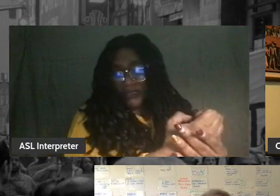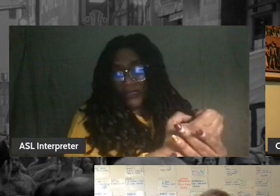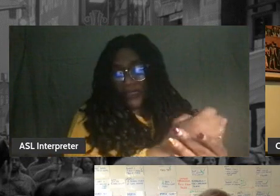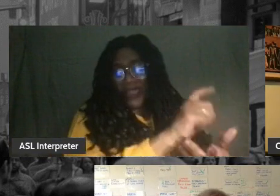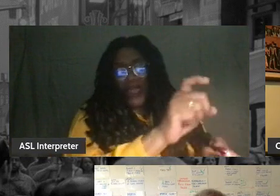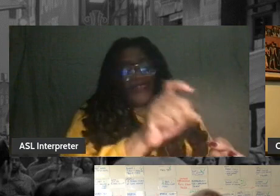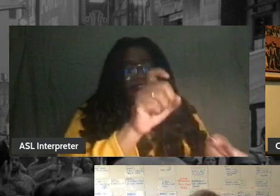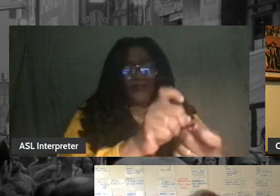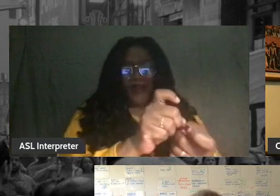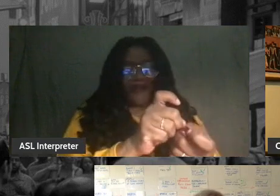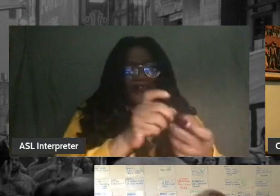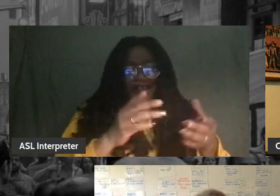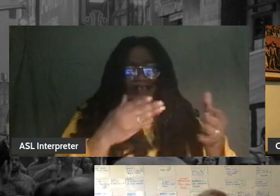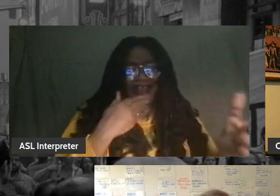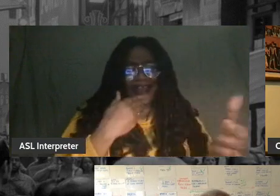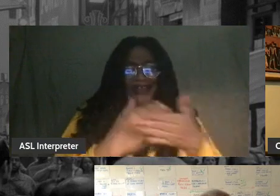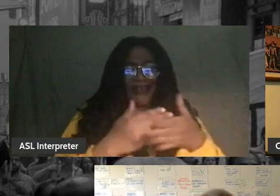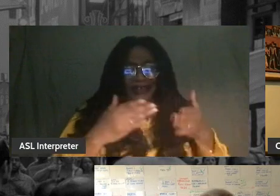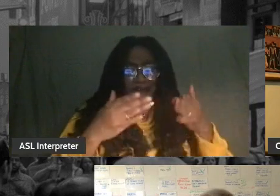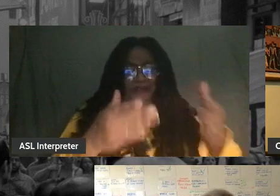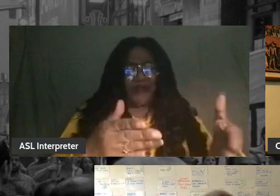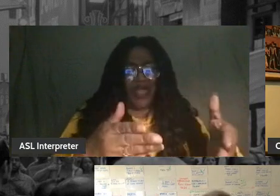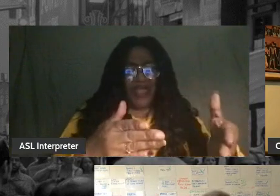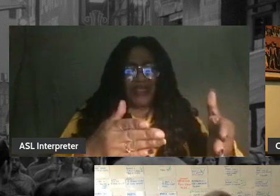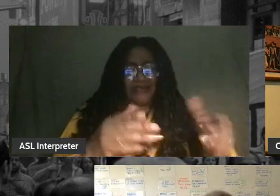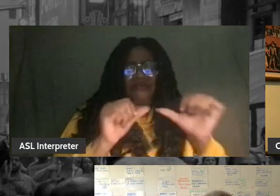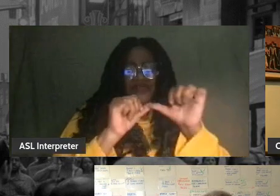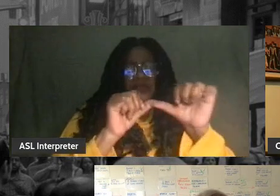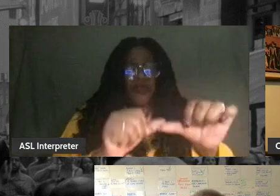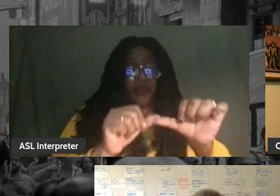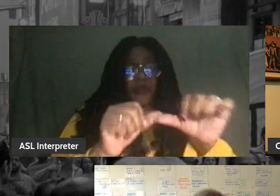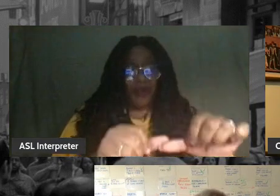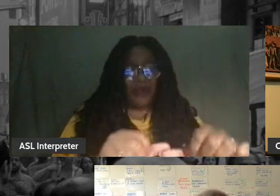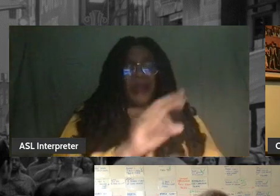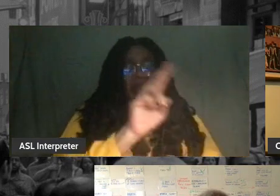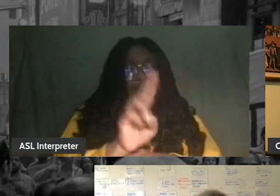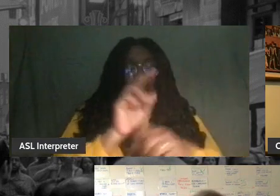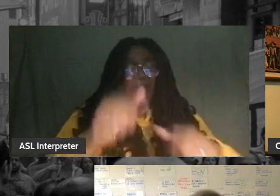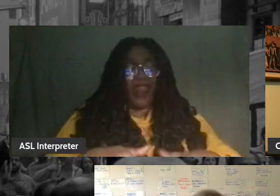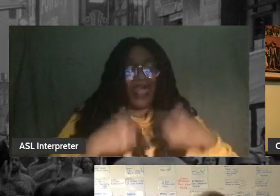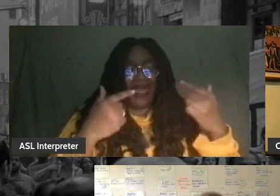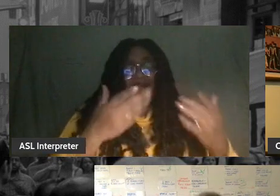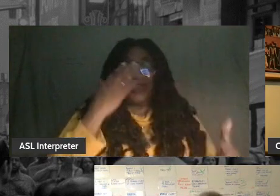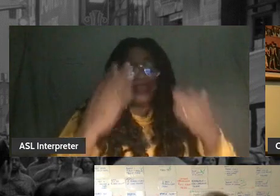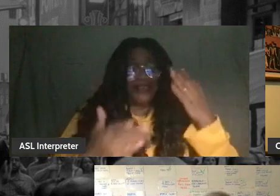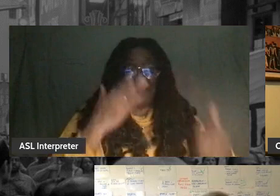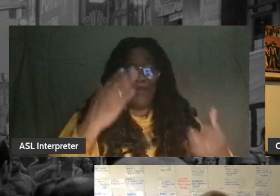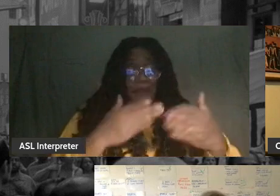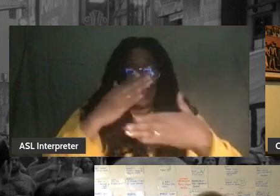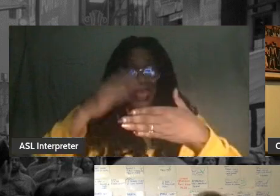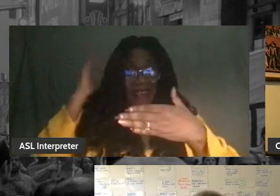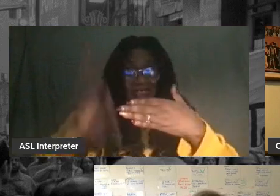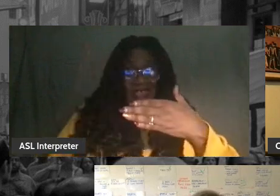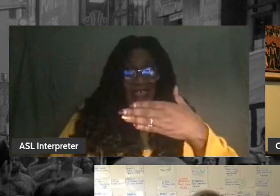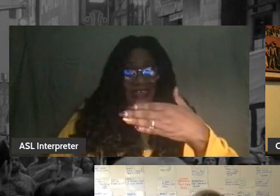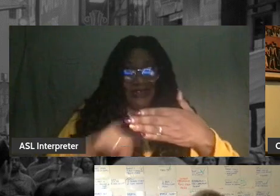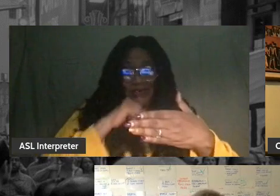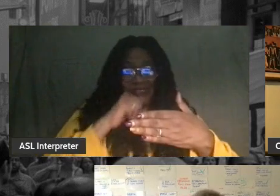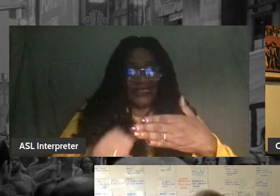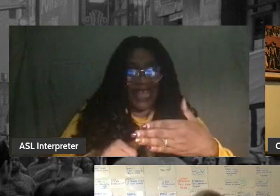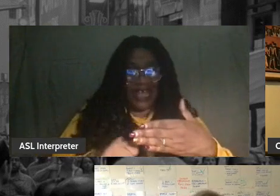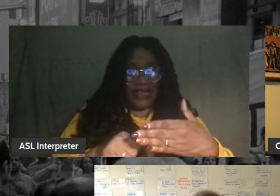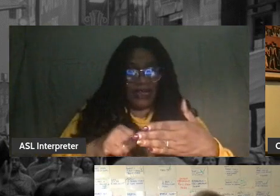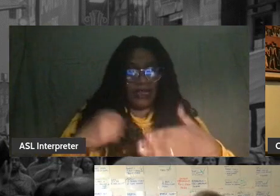perfectly okay way to go about your life, because it may turn out in the end that it wasn't delusional after